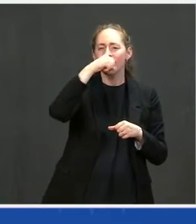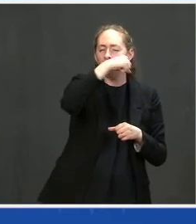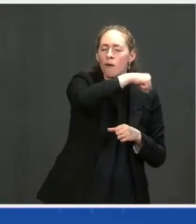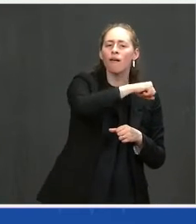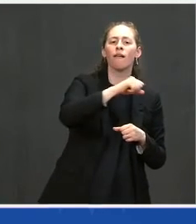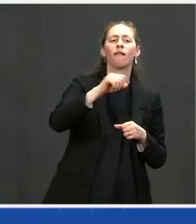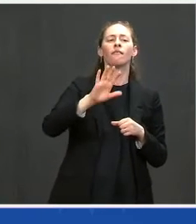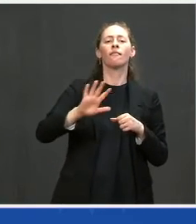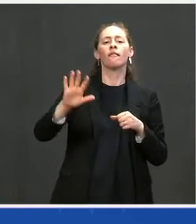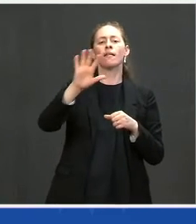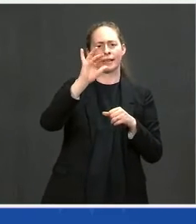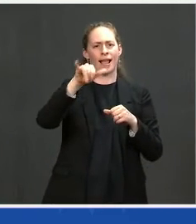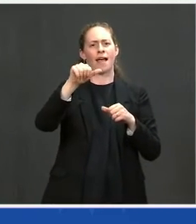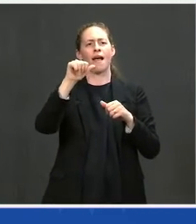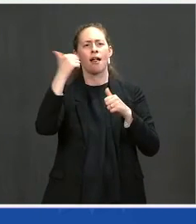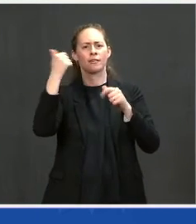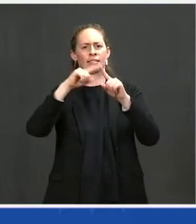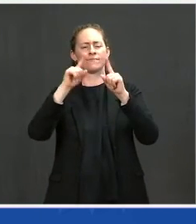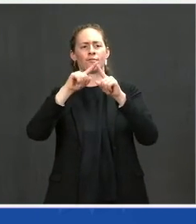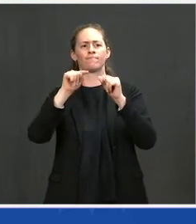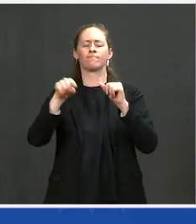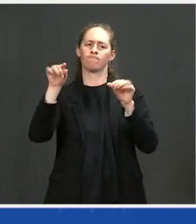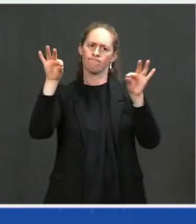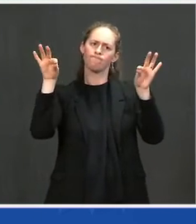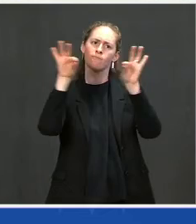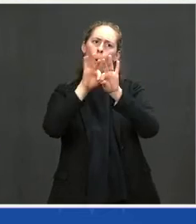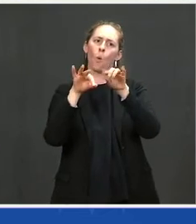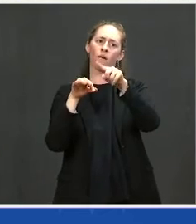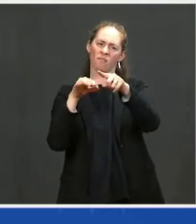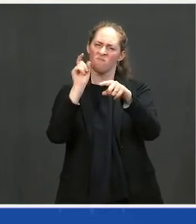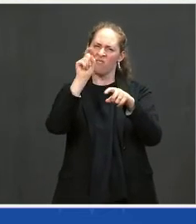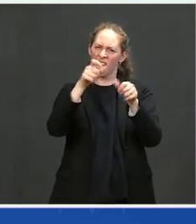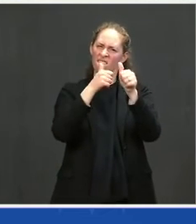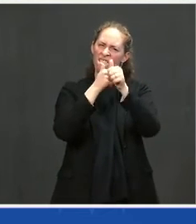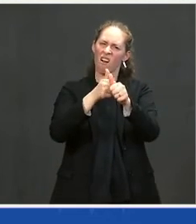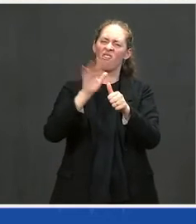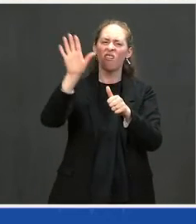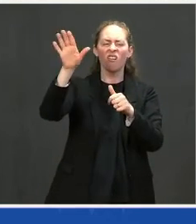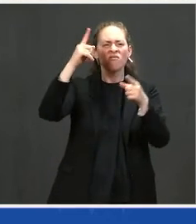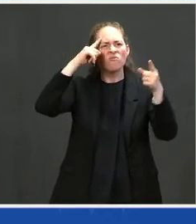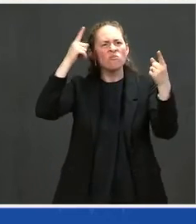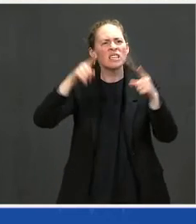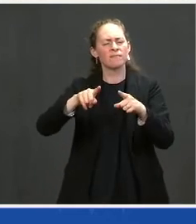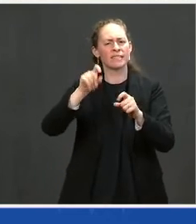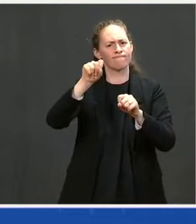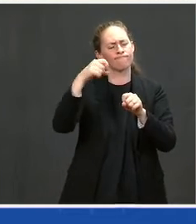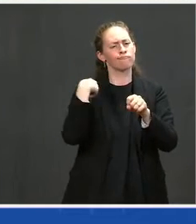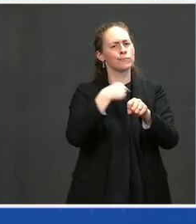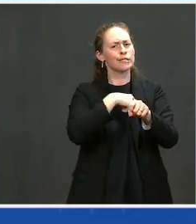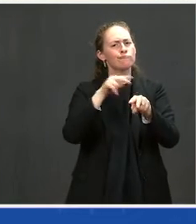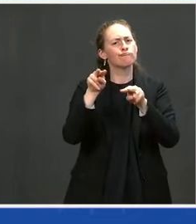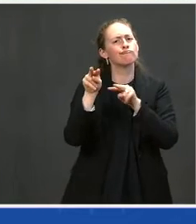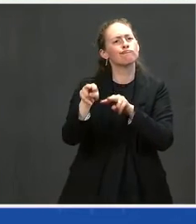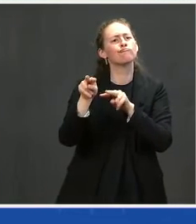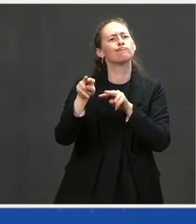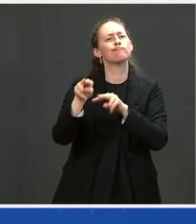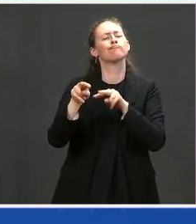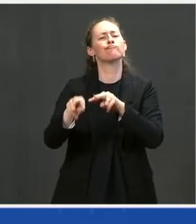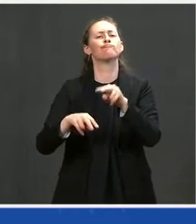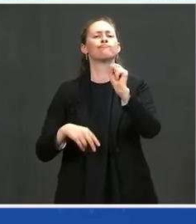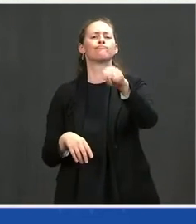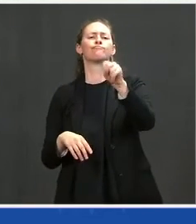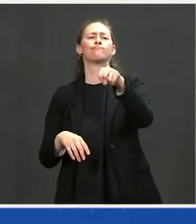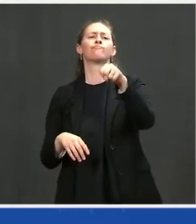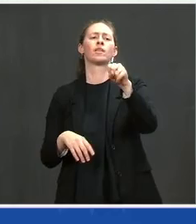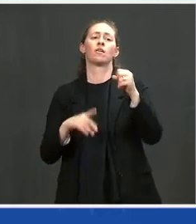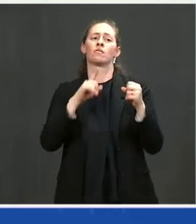third thing, and the thing that I admire about dealing with Xi is he understands, he makes